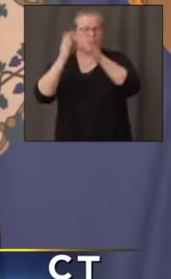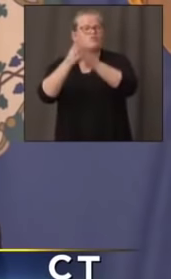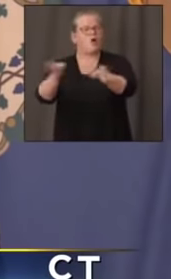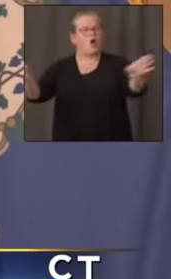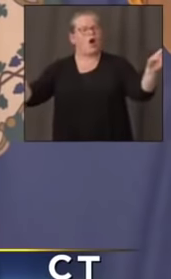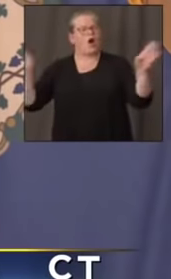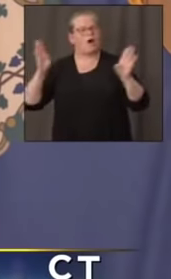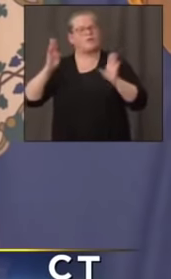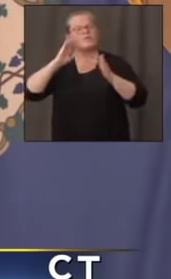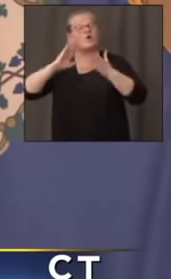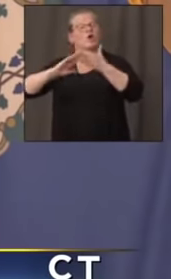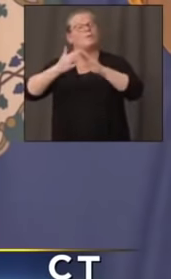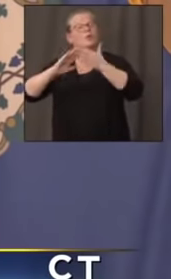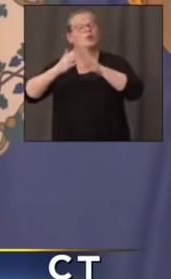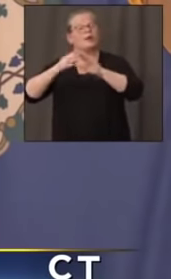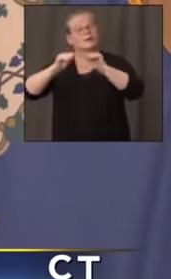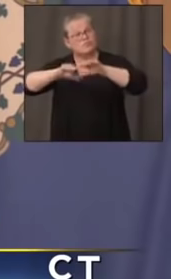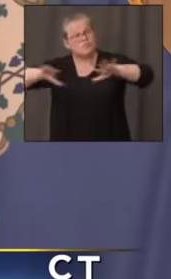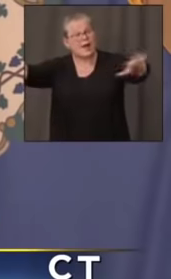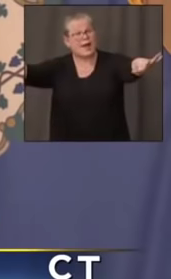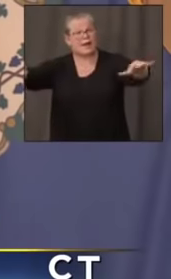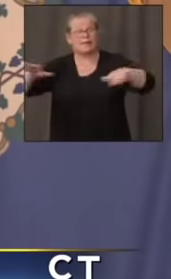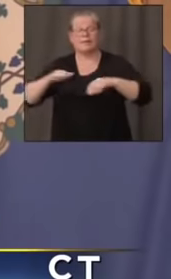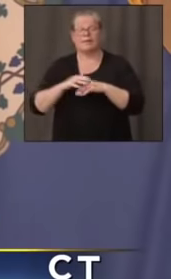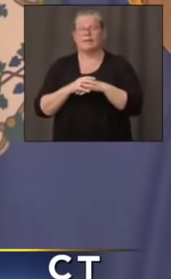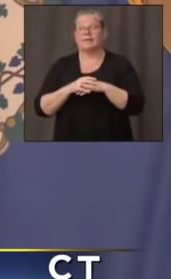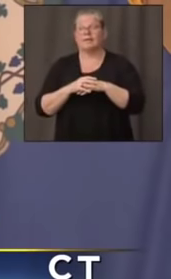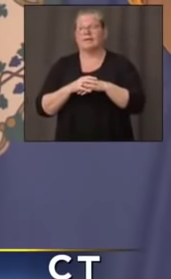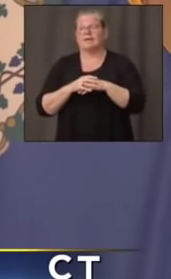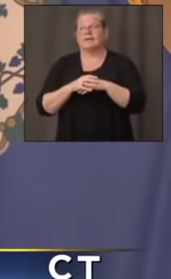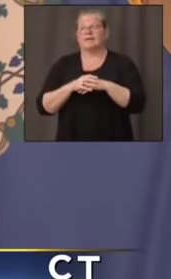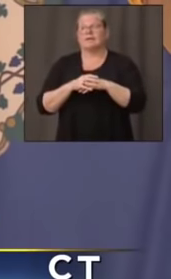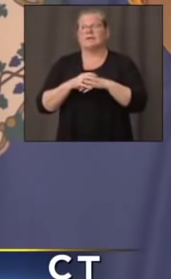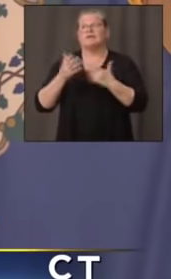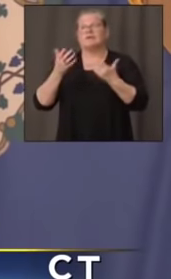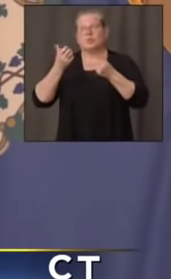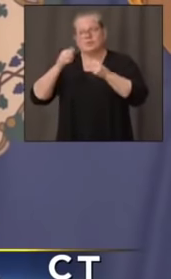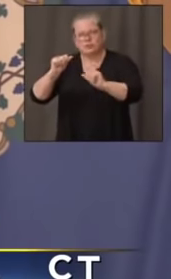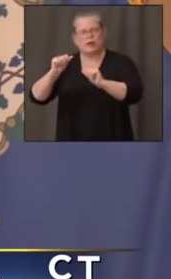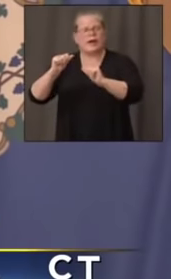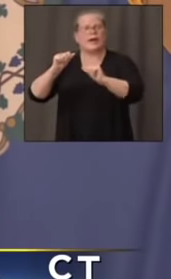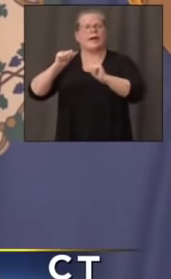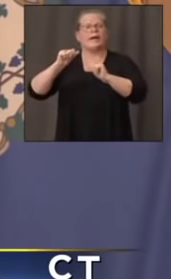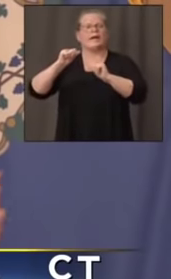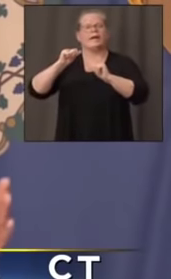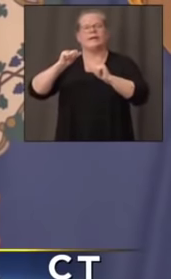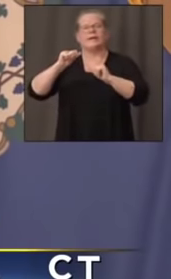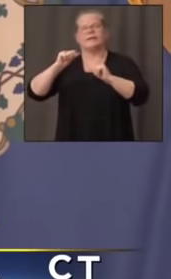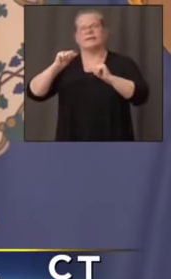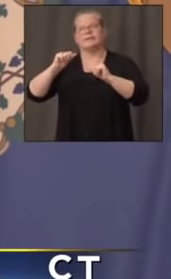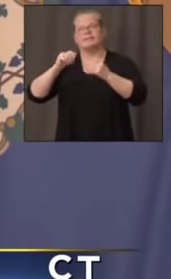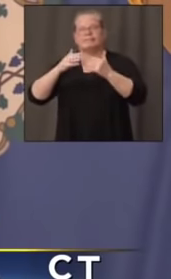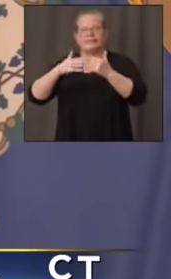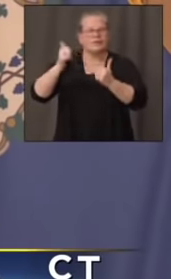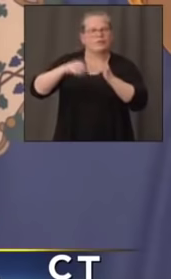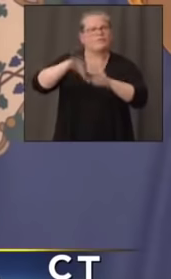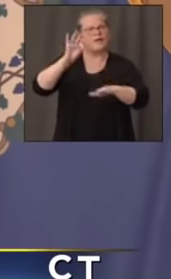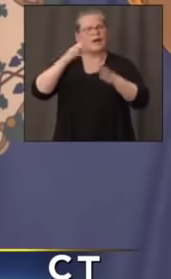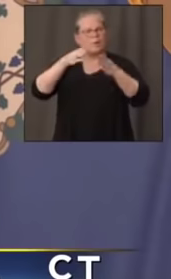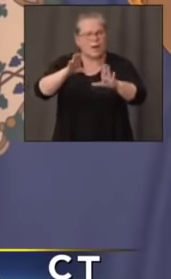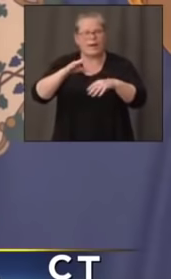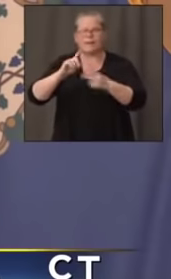heard about pooling as ways we can get more efficient there. We're looking at wastewater treatment as one way we can look at within different communities as a